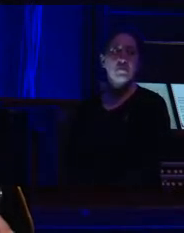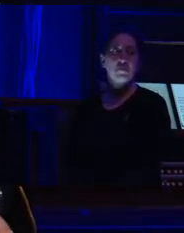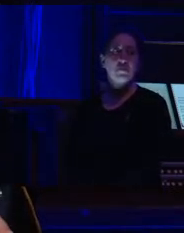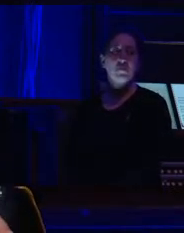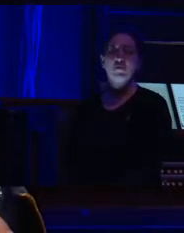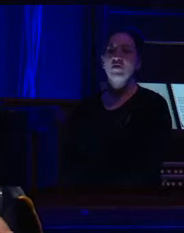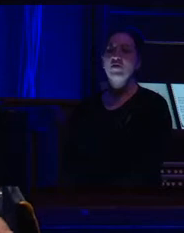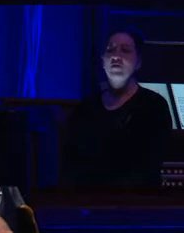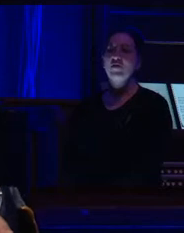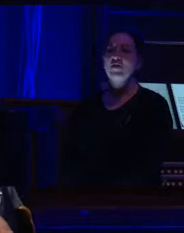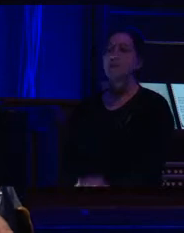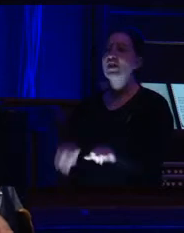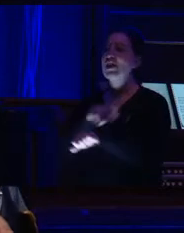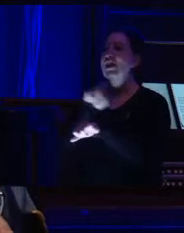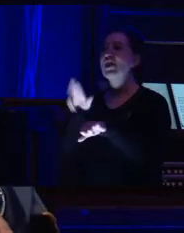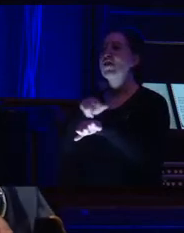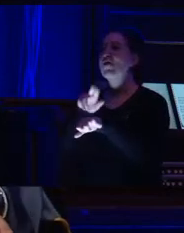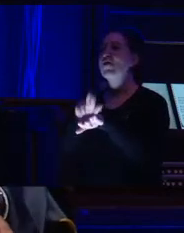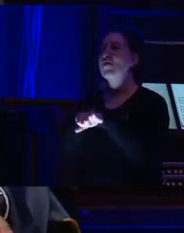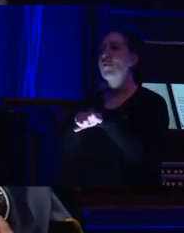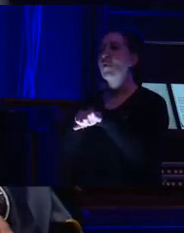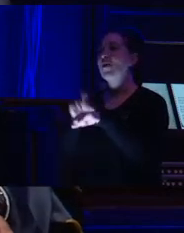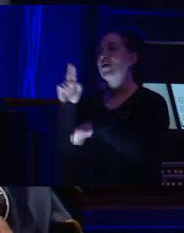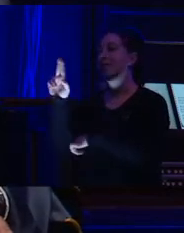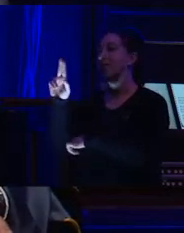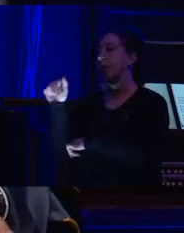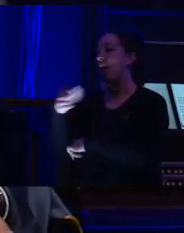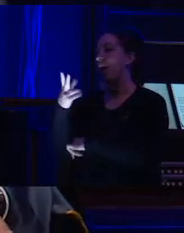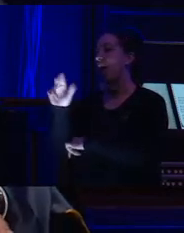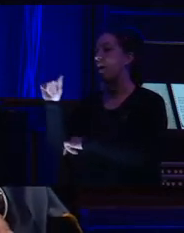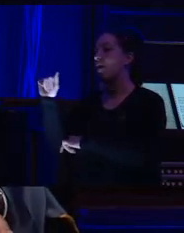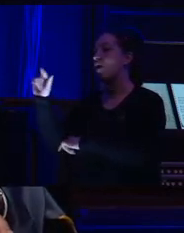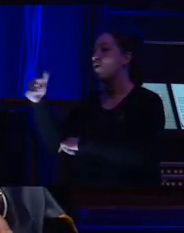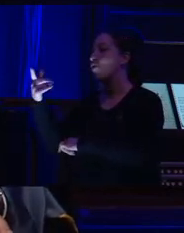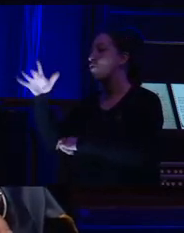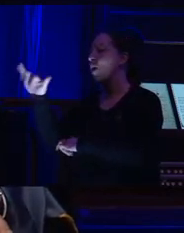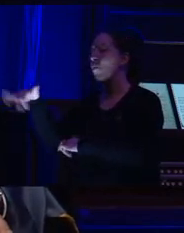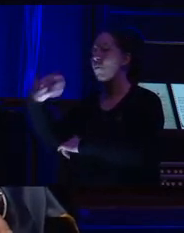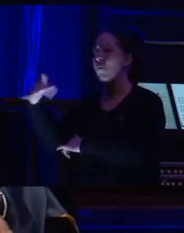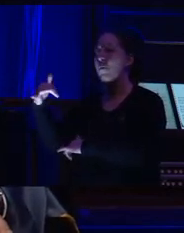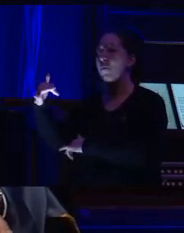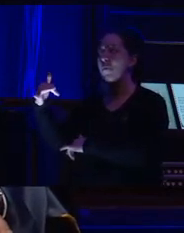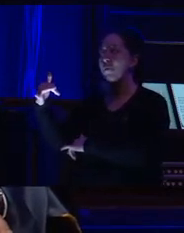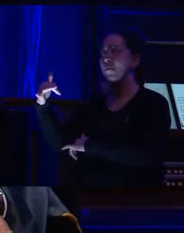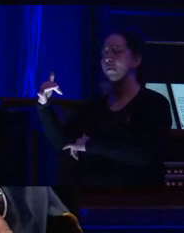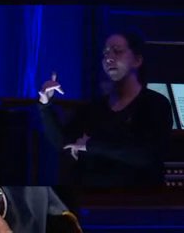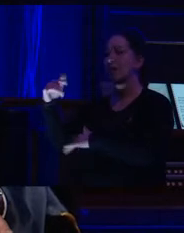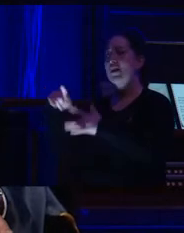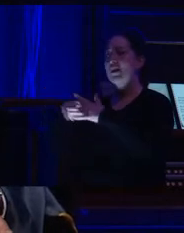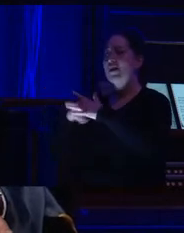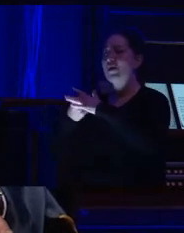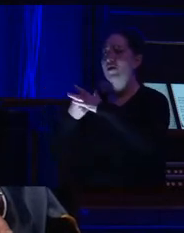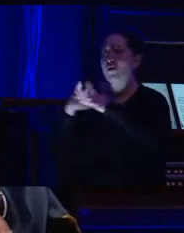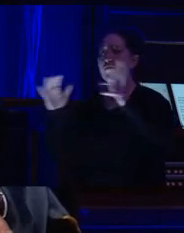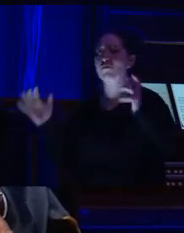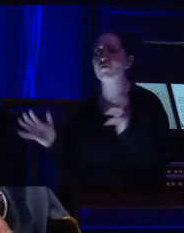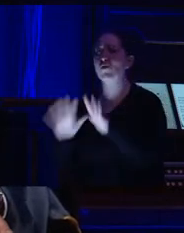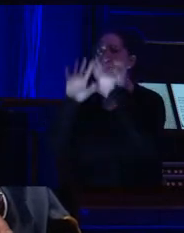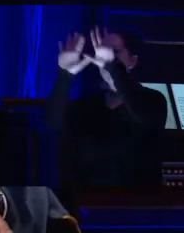And of course, Hannah Holborn Gray, a trailblazer. A great